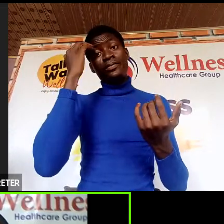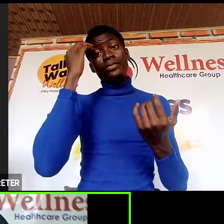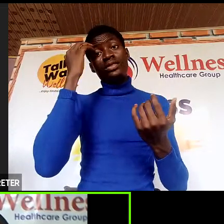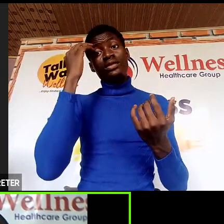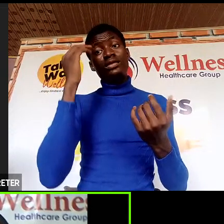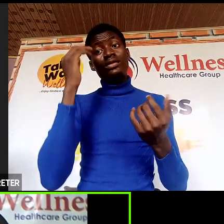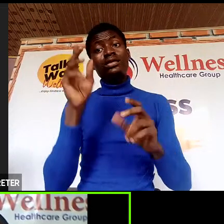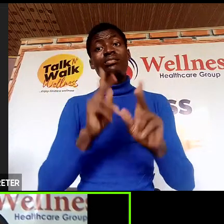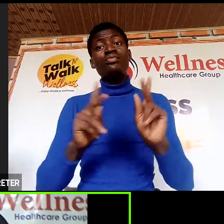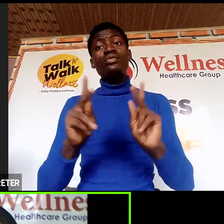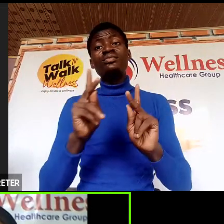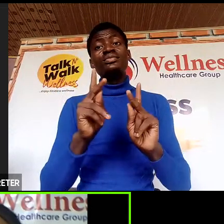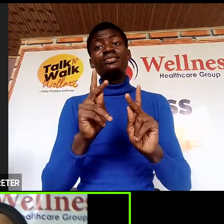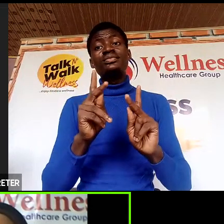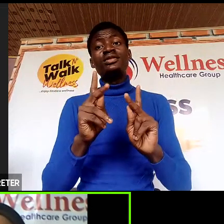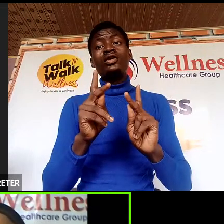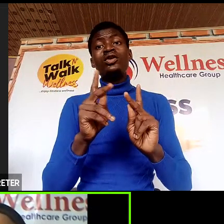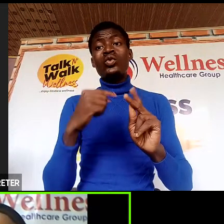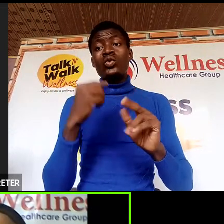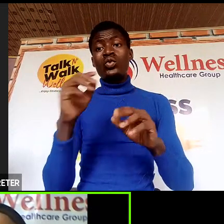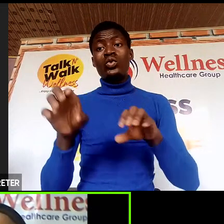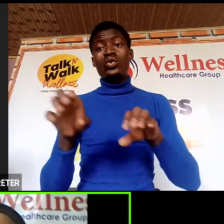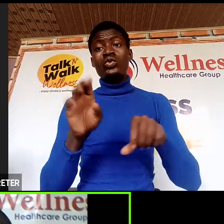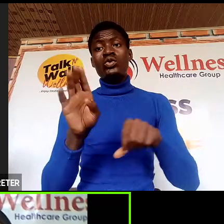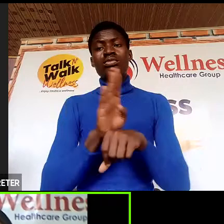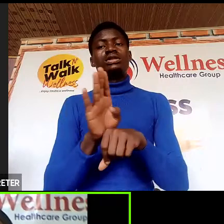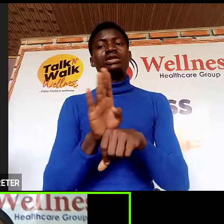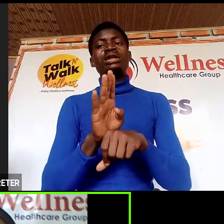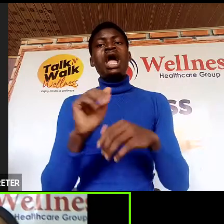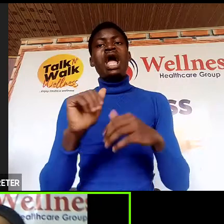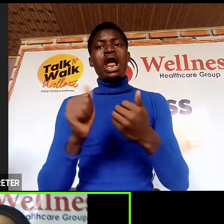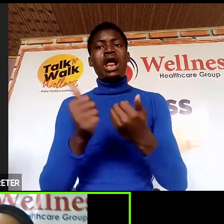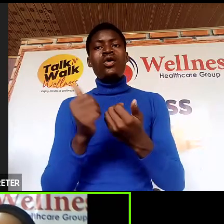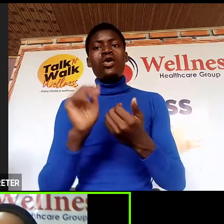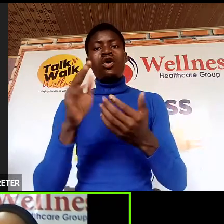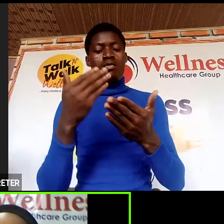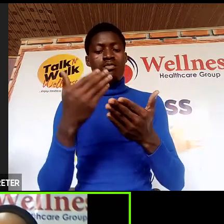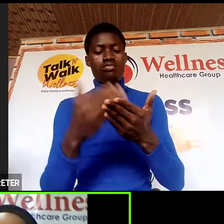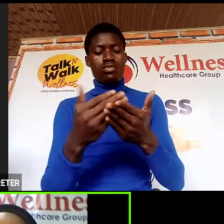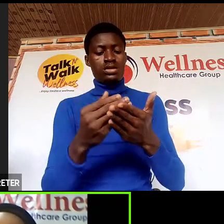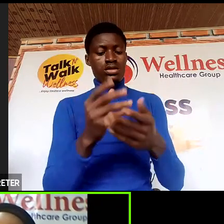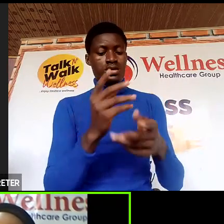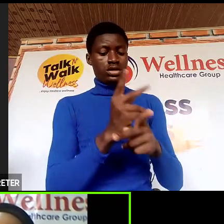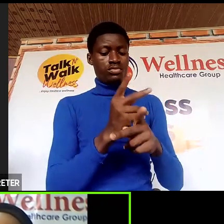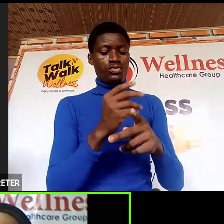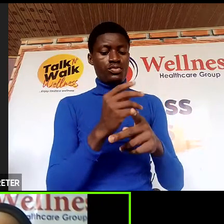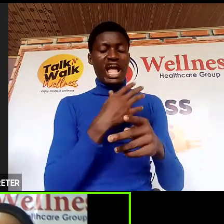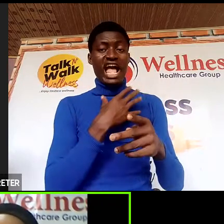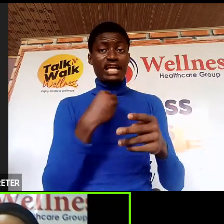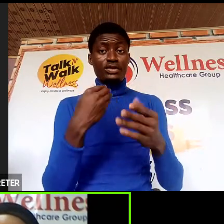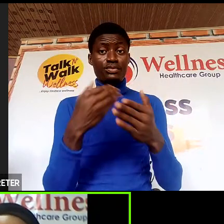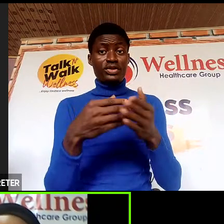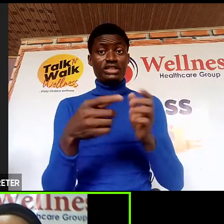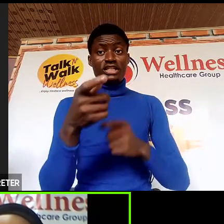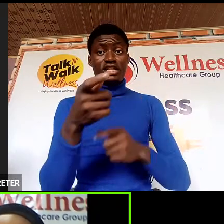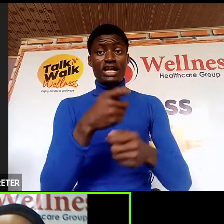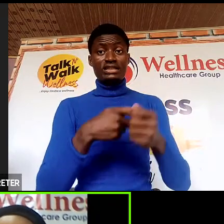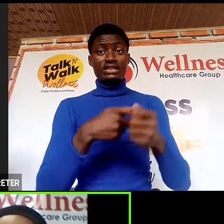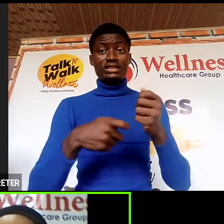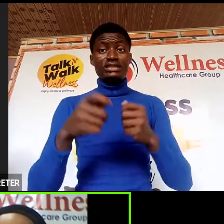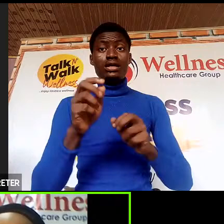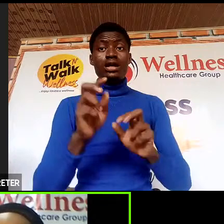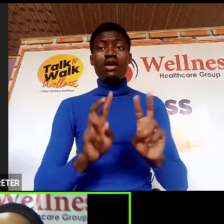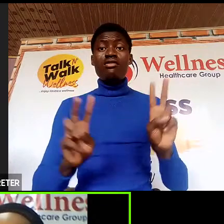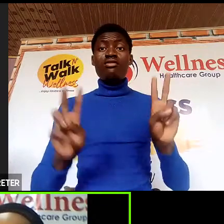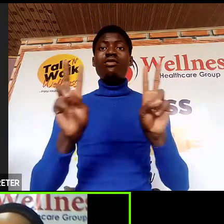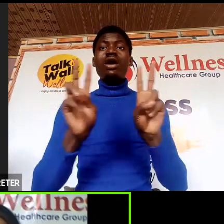keeps exchanging values. But I also am aware that a lot of people get stranded when it's